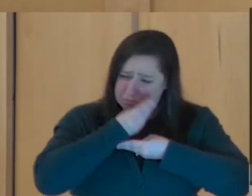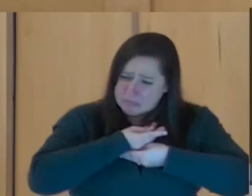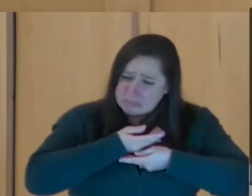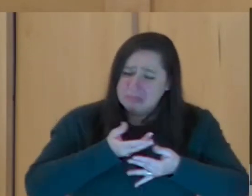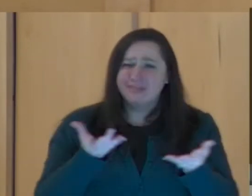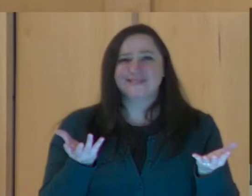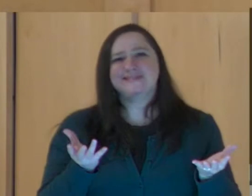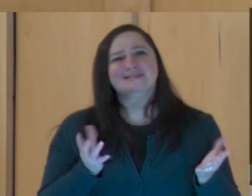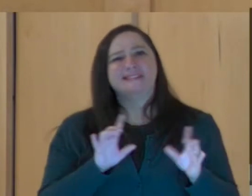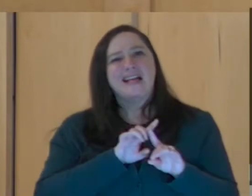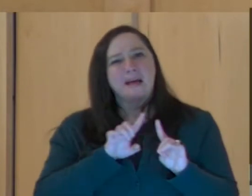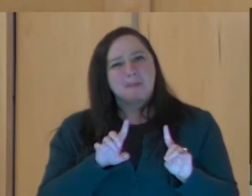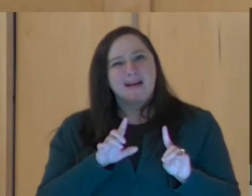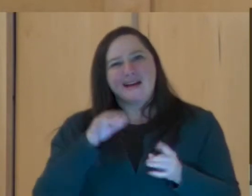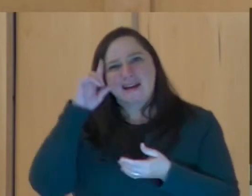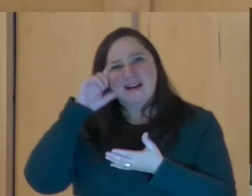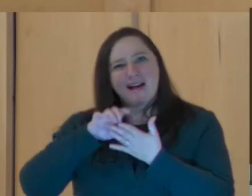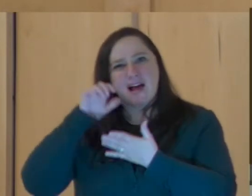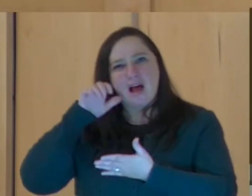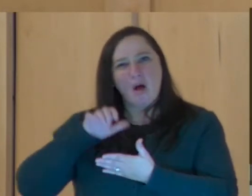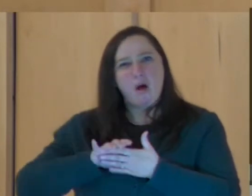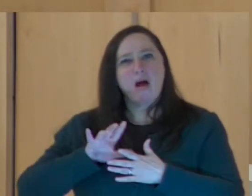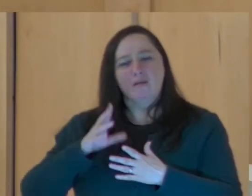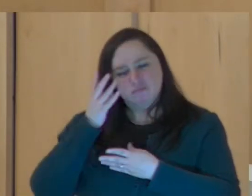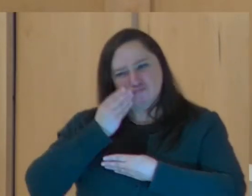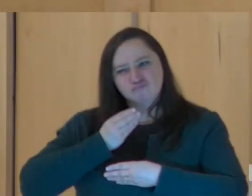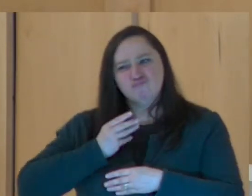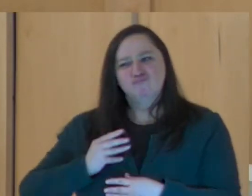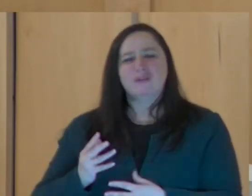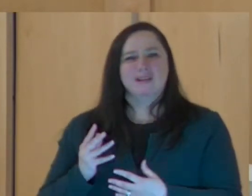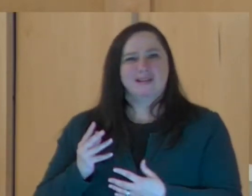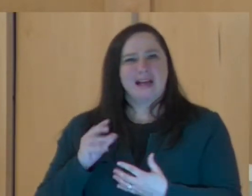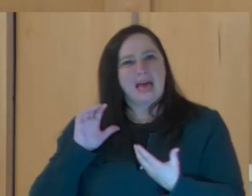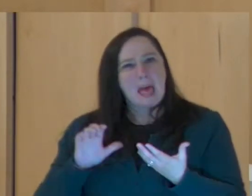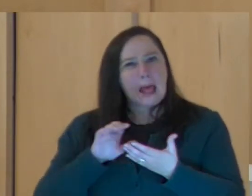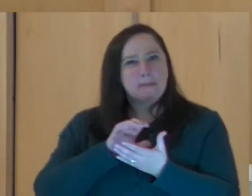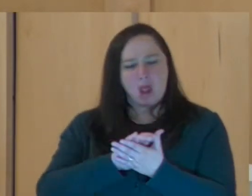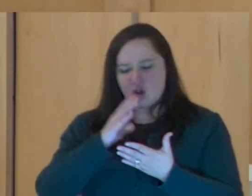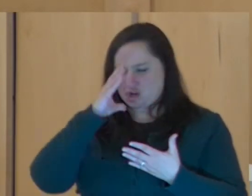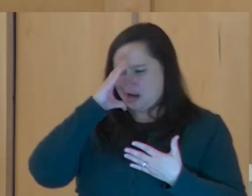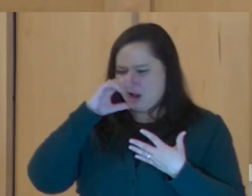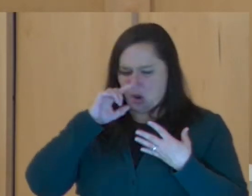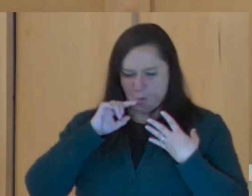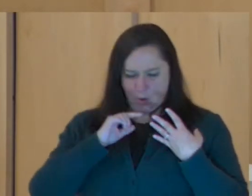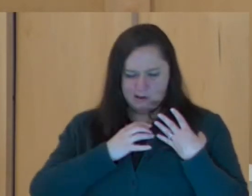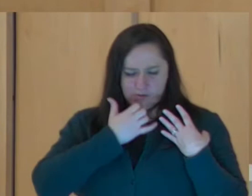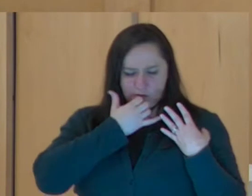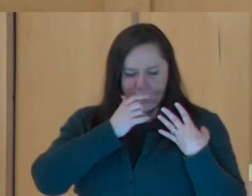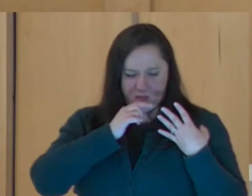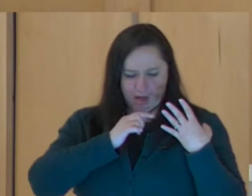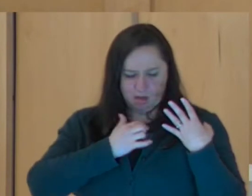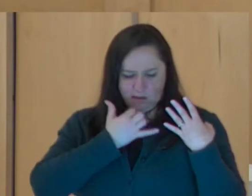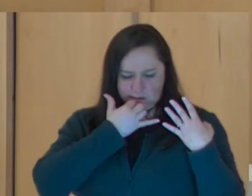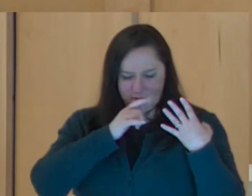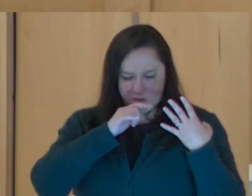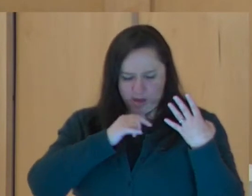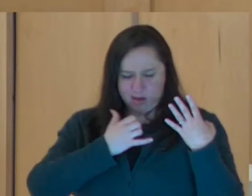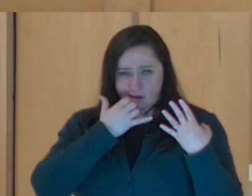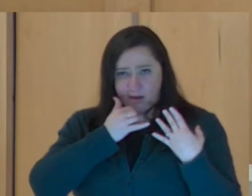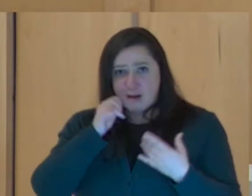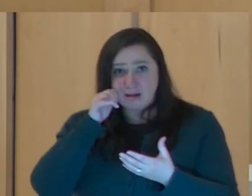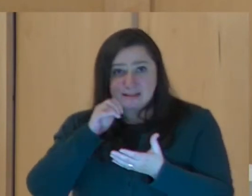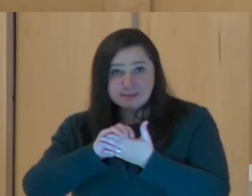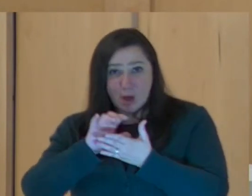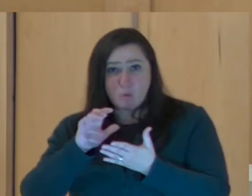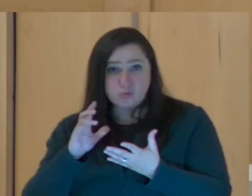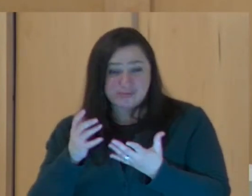open up to your spouse about things in your marriage where you know you've done what's wrong, would your spouse love and forgive you?